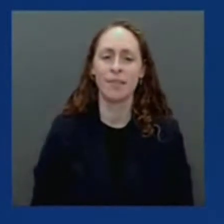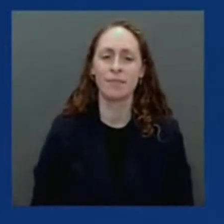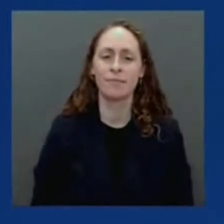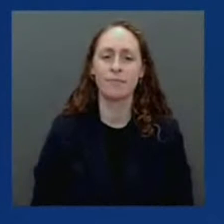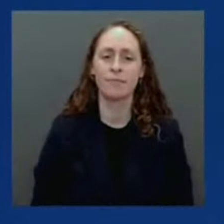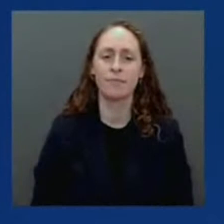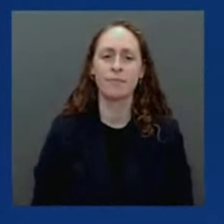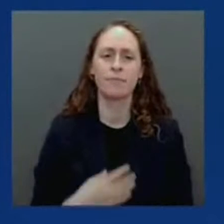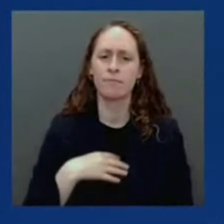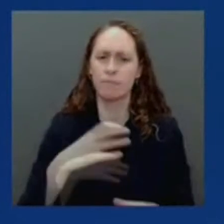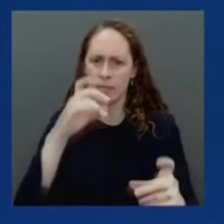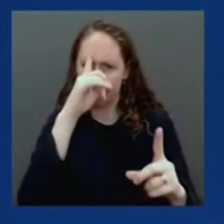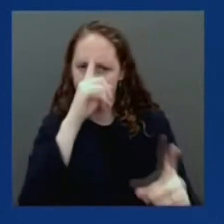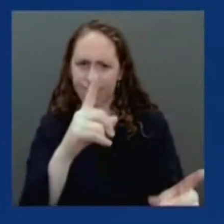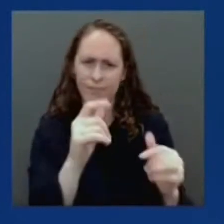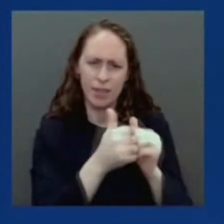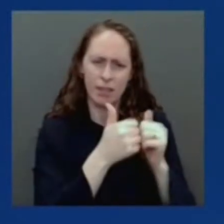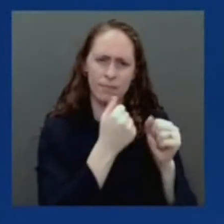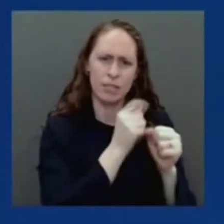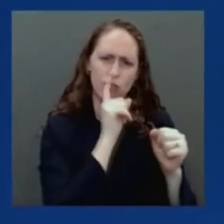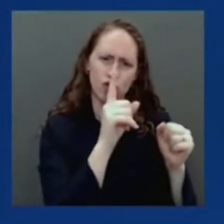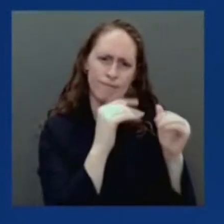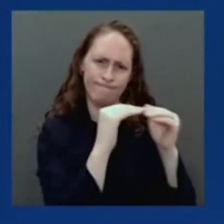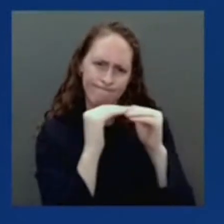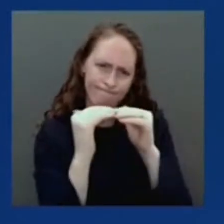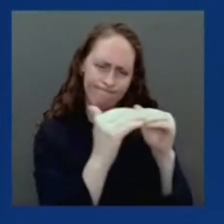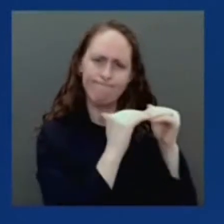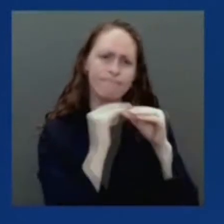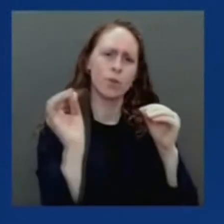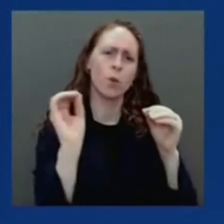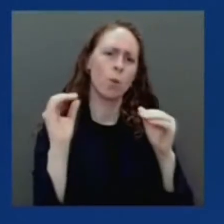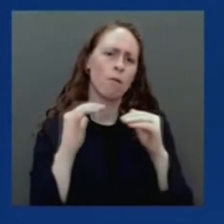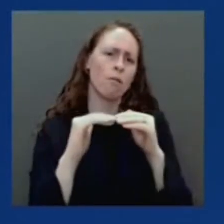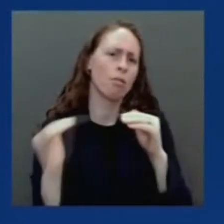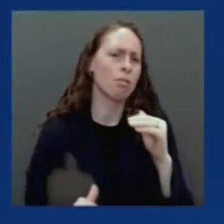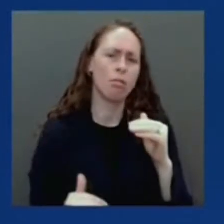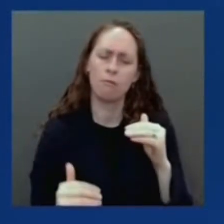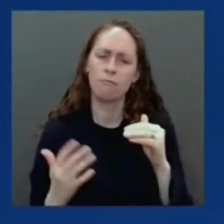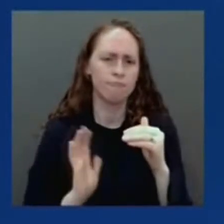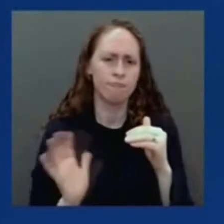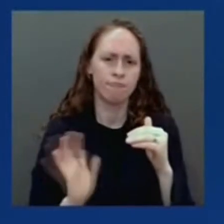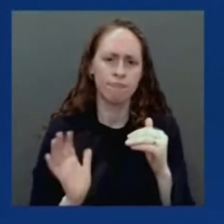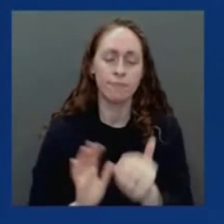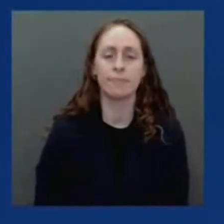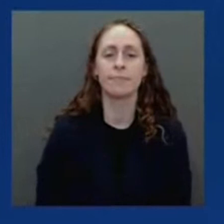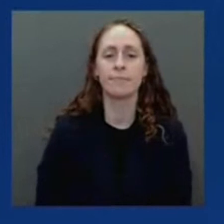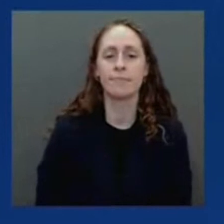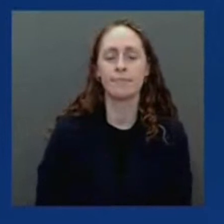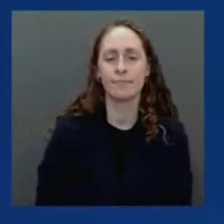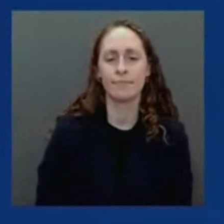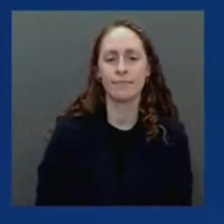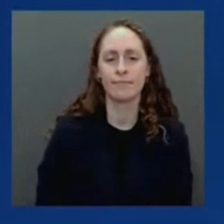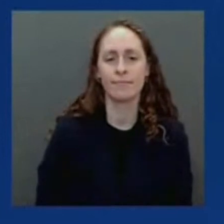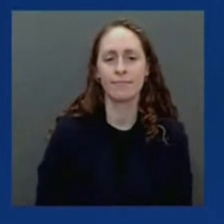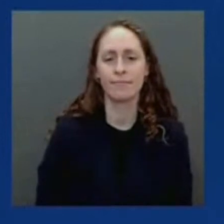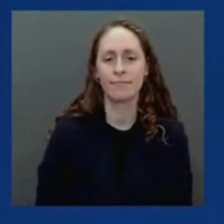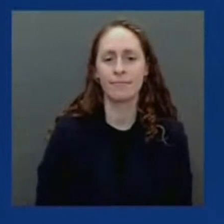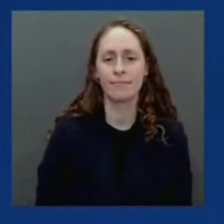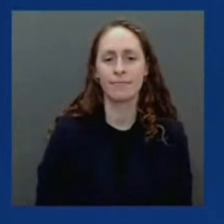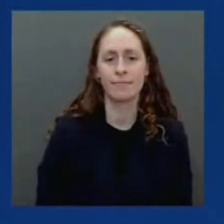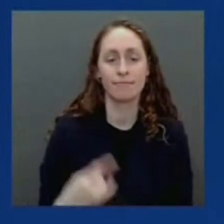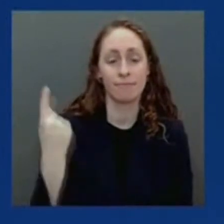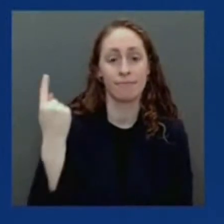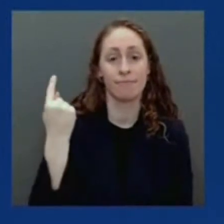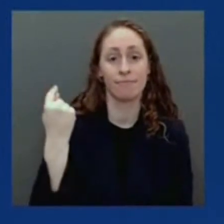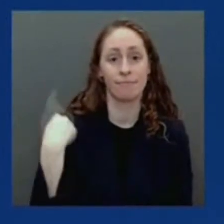A year ago, we stood up a historic nationwide vaccination program that's now gotten 75% adults in the US